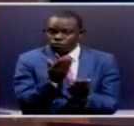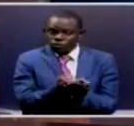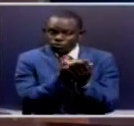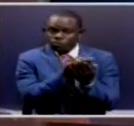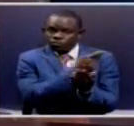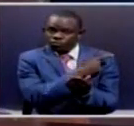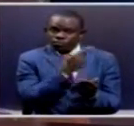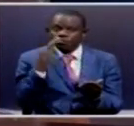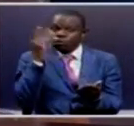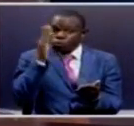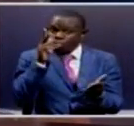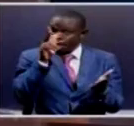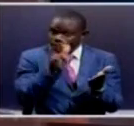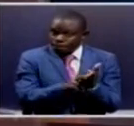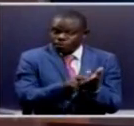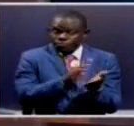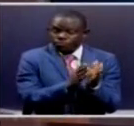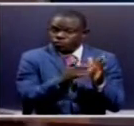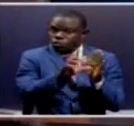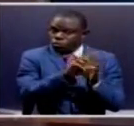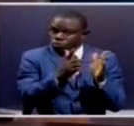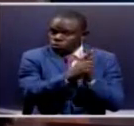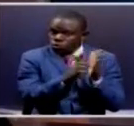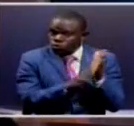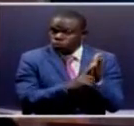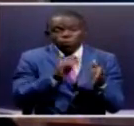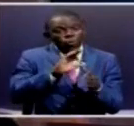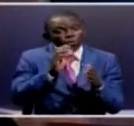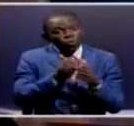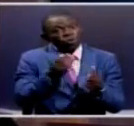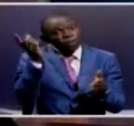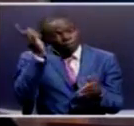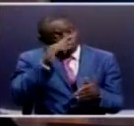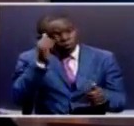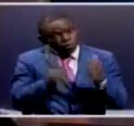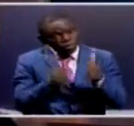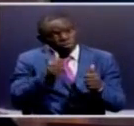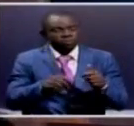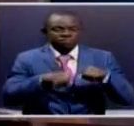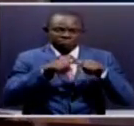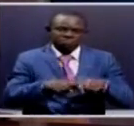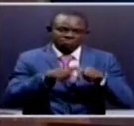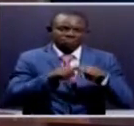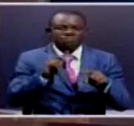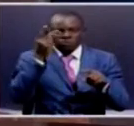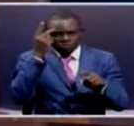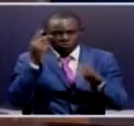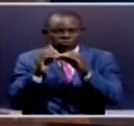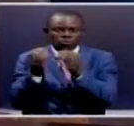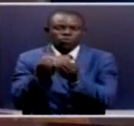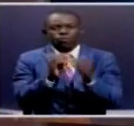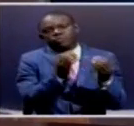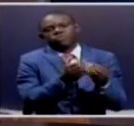produce desired legislation is heavily dependent on stakeholders such as political parties as well as members